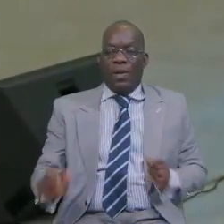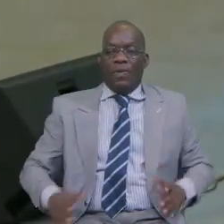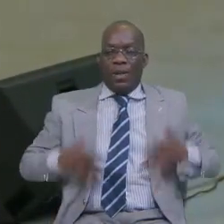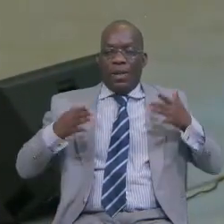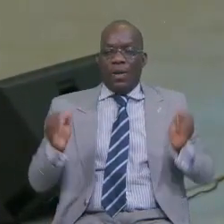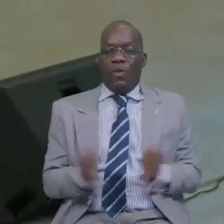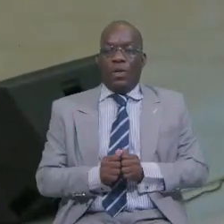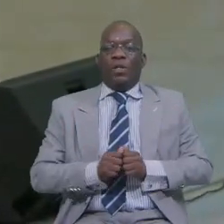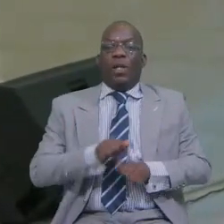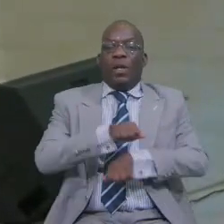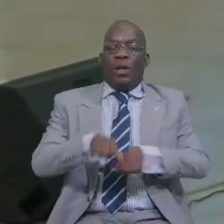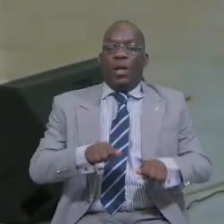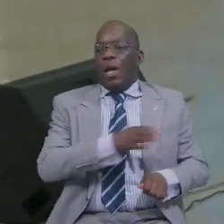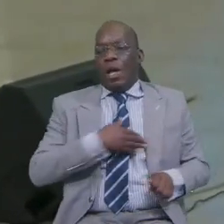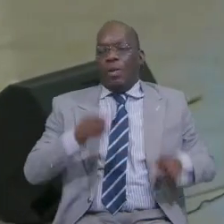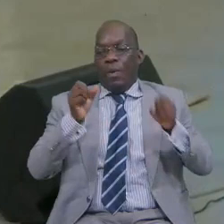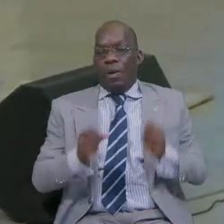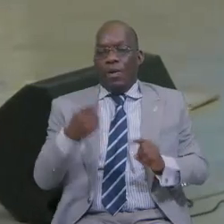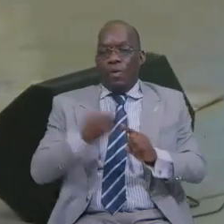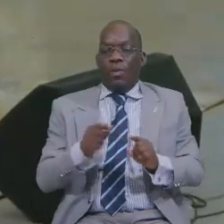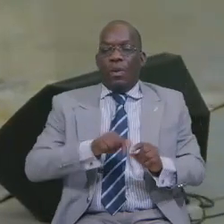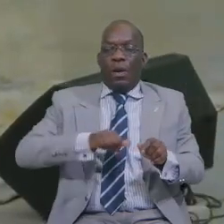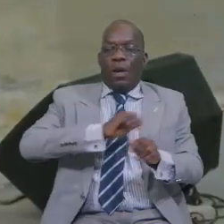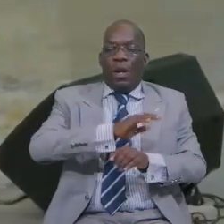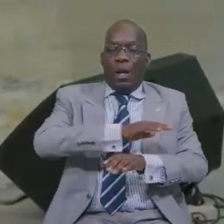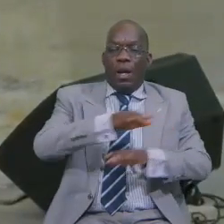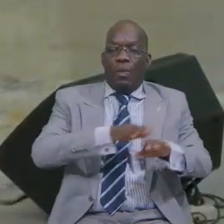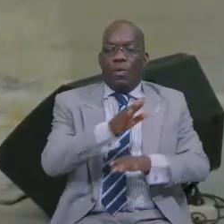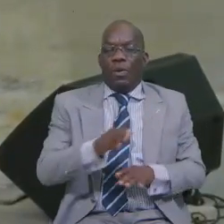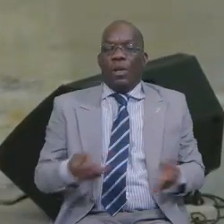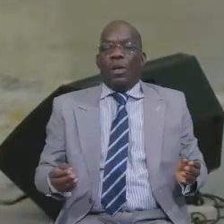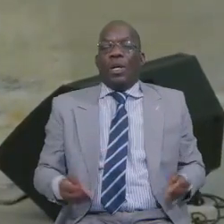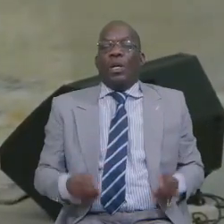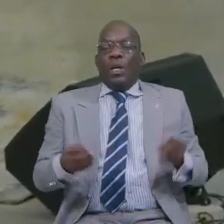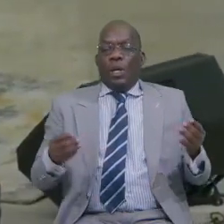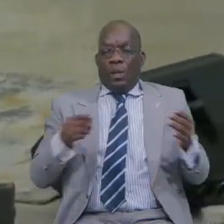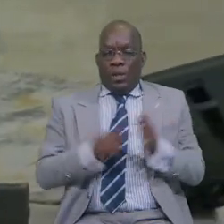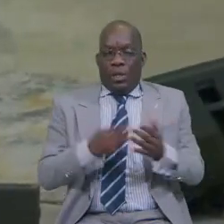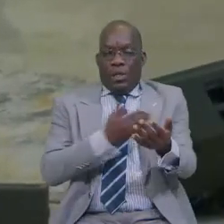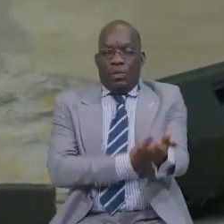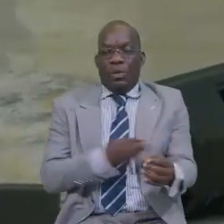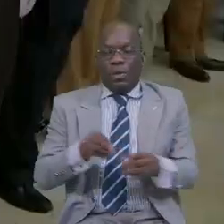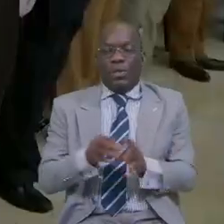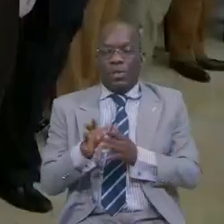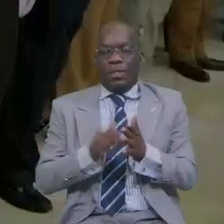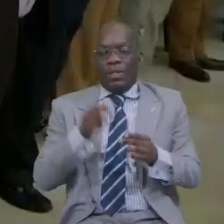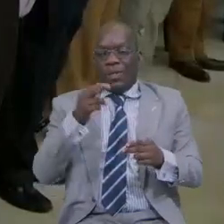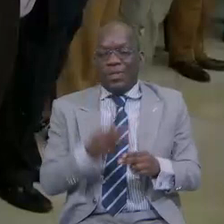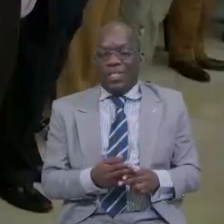power from above, anointing from above, even this morning, in Jesus'